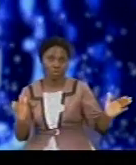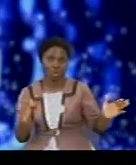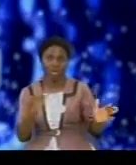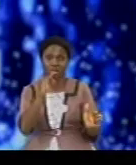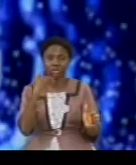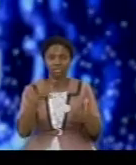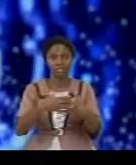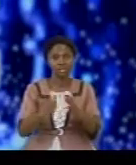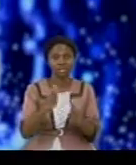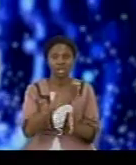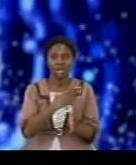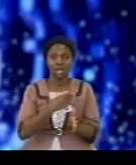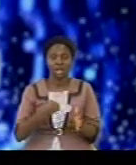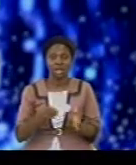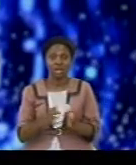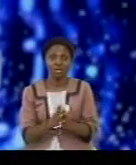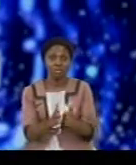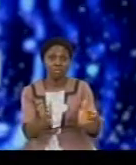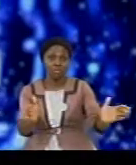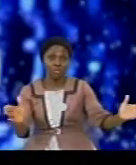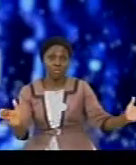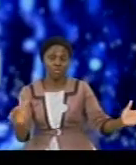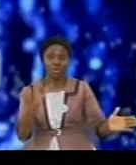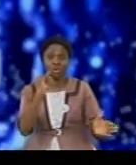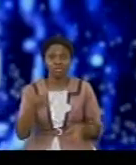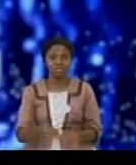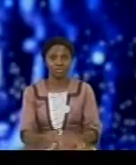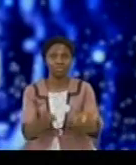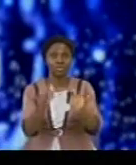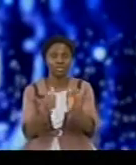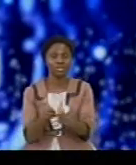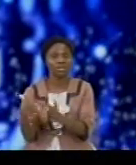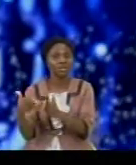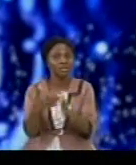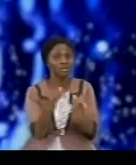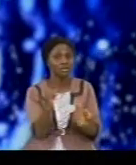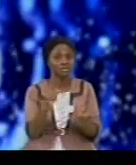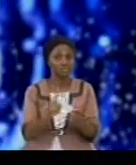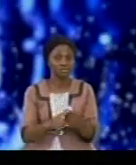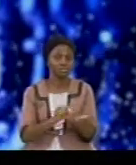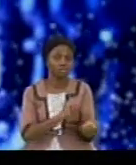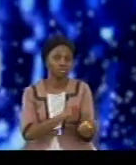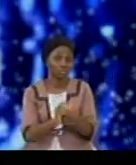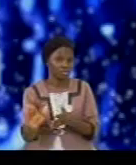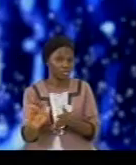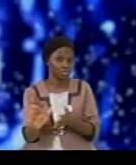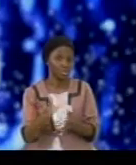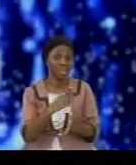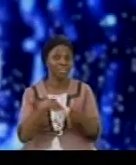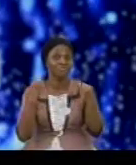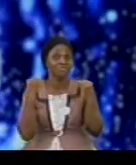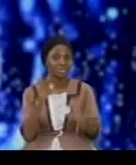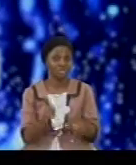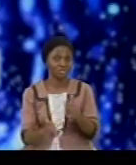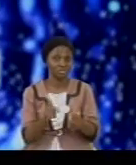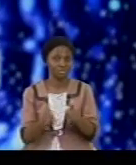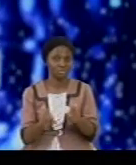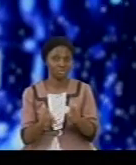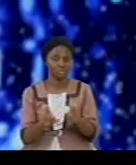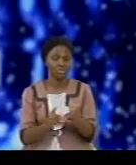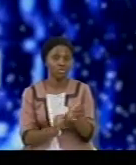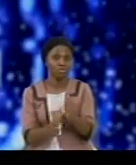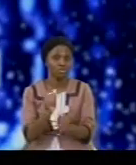and broad is the way that leadeth to destruction, and there be many which go